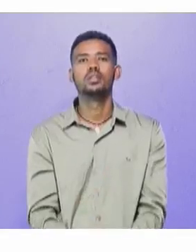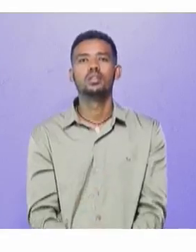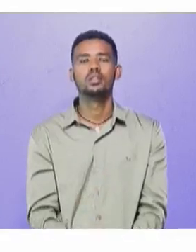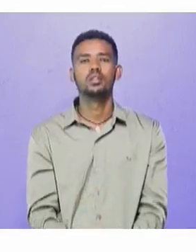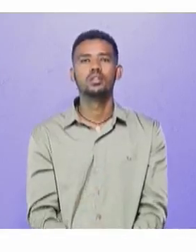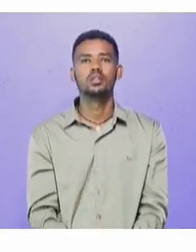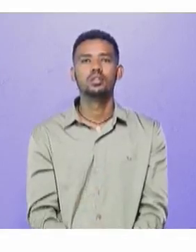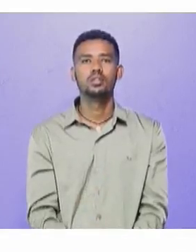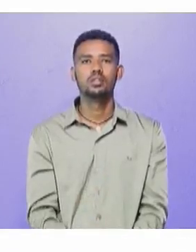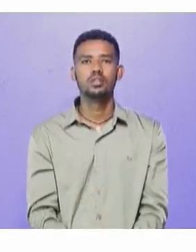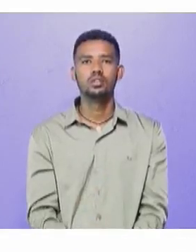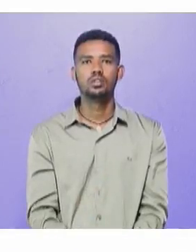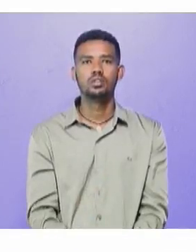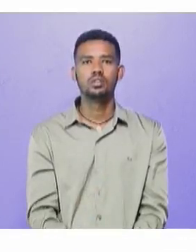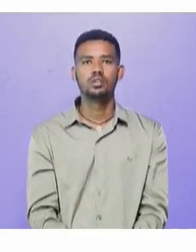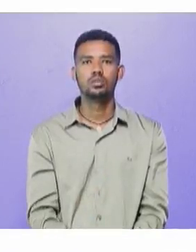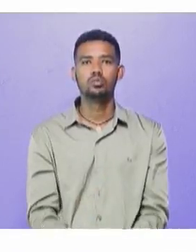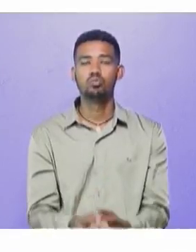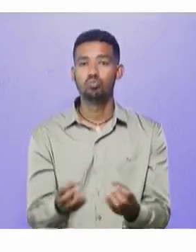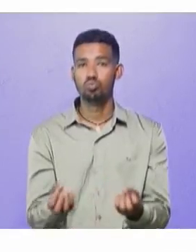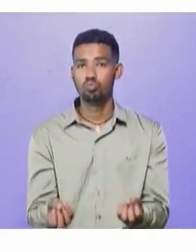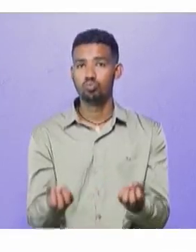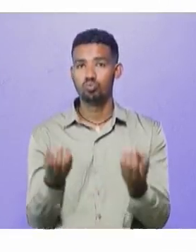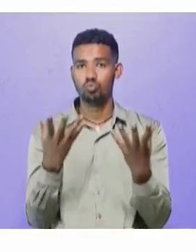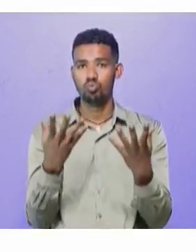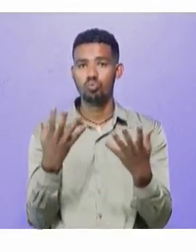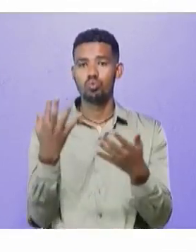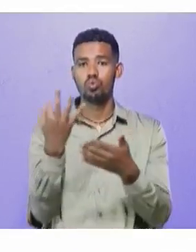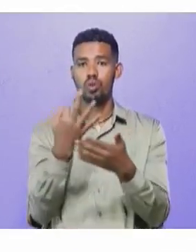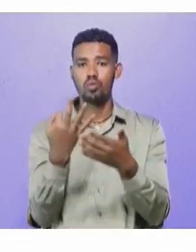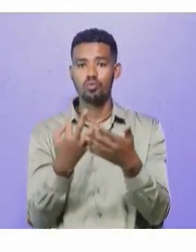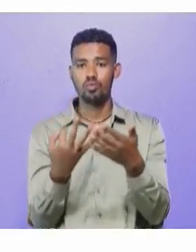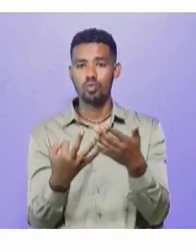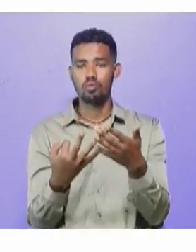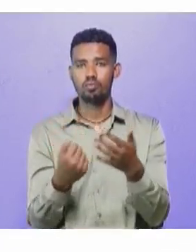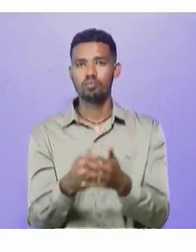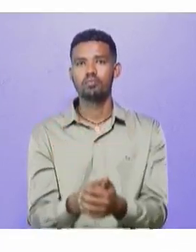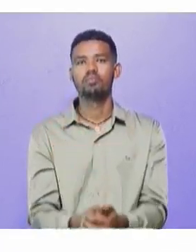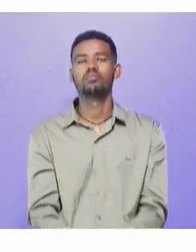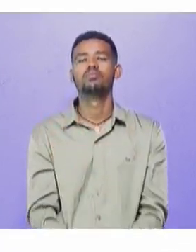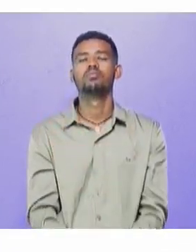The plural form.